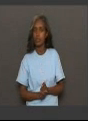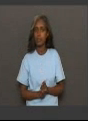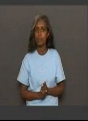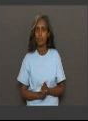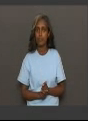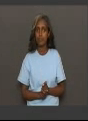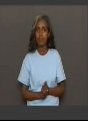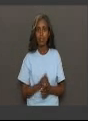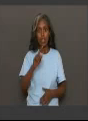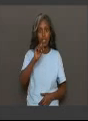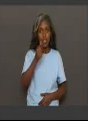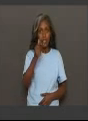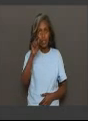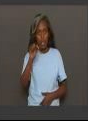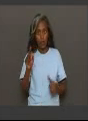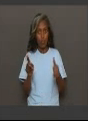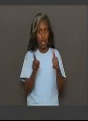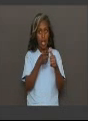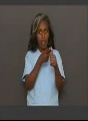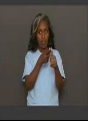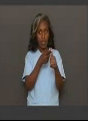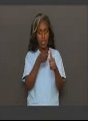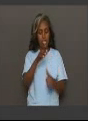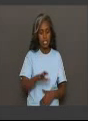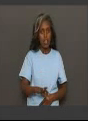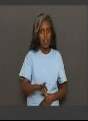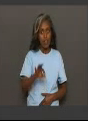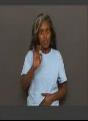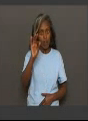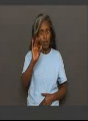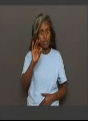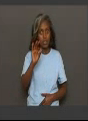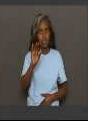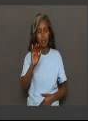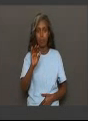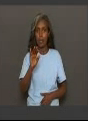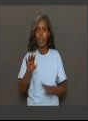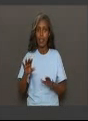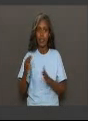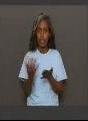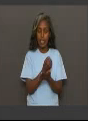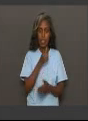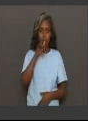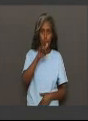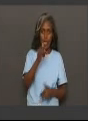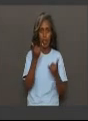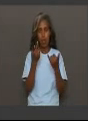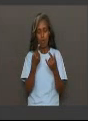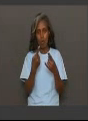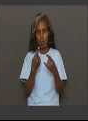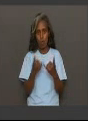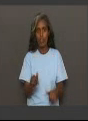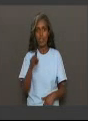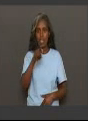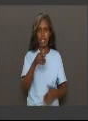The tan of alpha is found by taking y over x